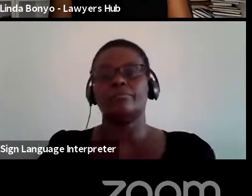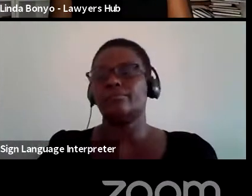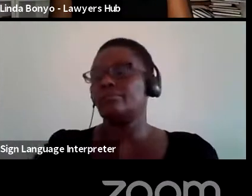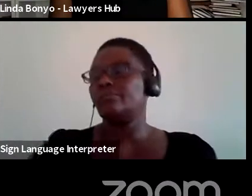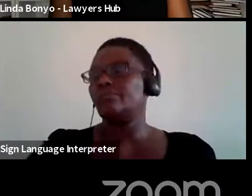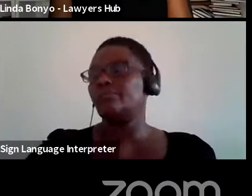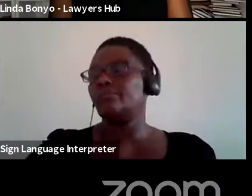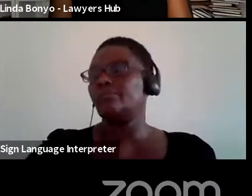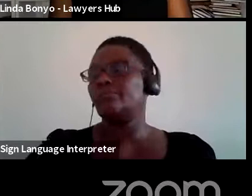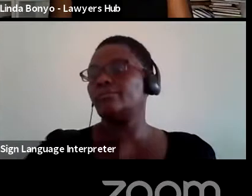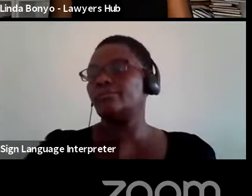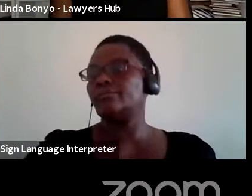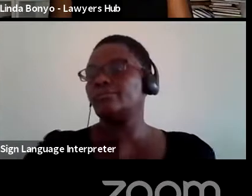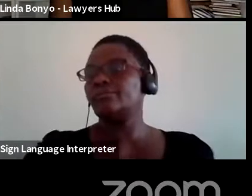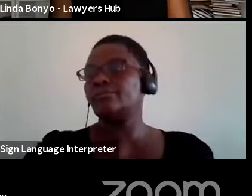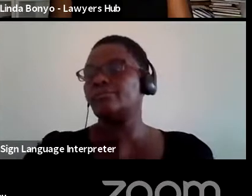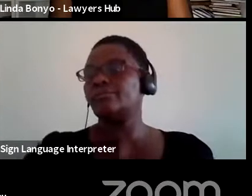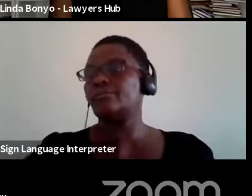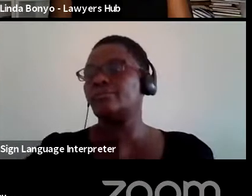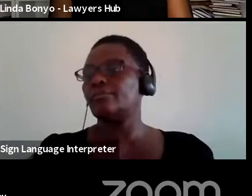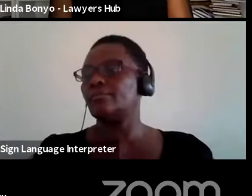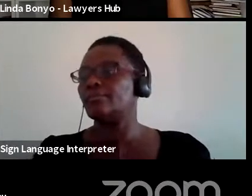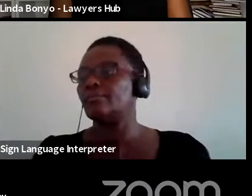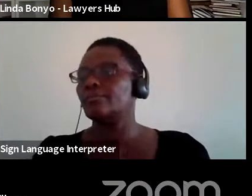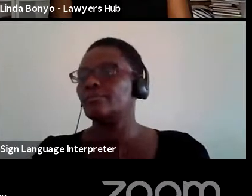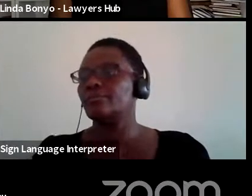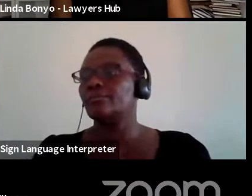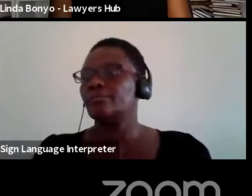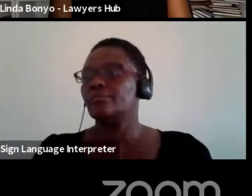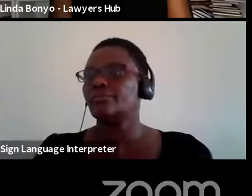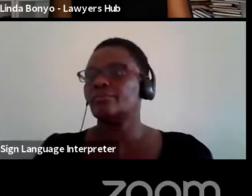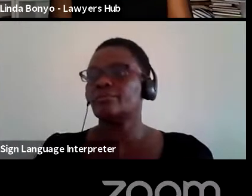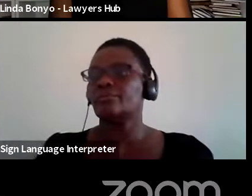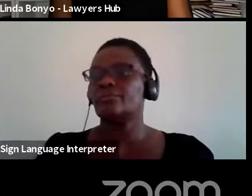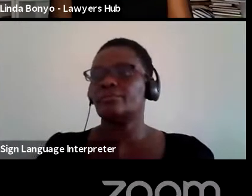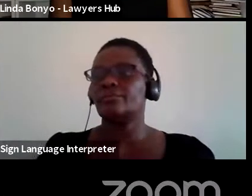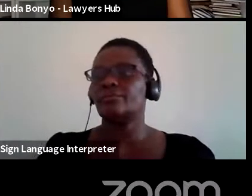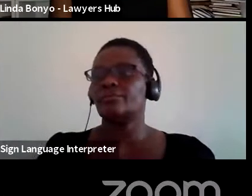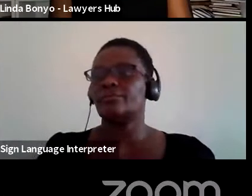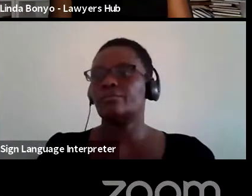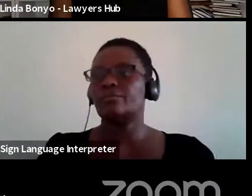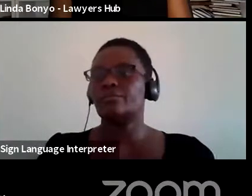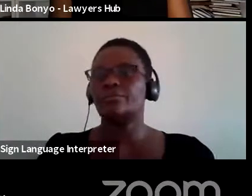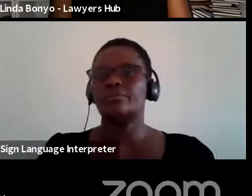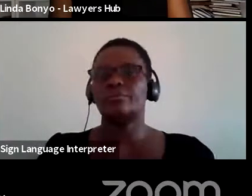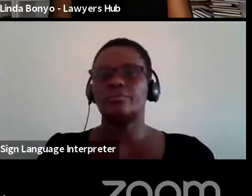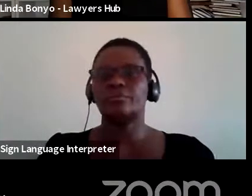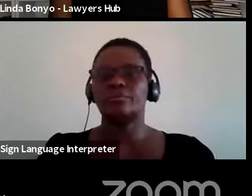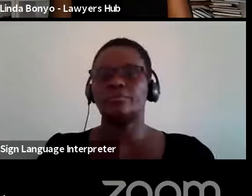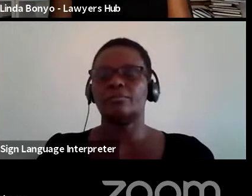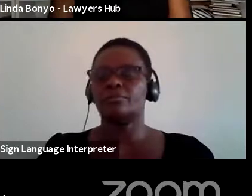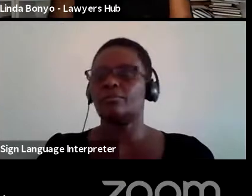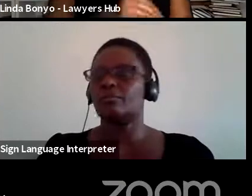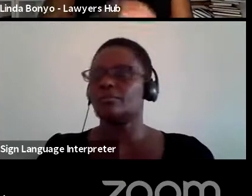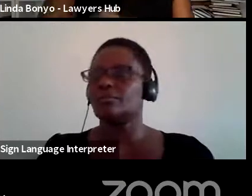doubt inform this process going forward. So if there are no questions, that's it from me. Thanks,